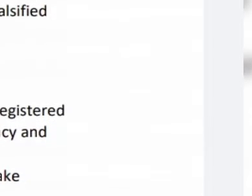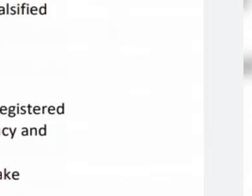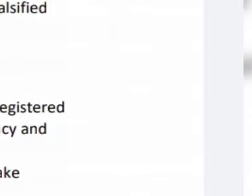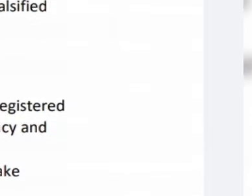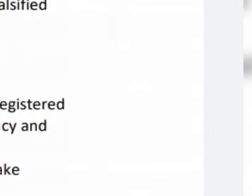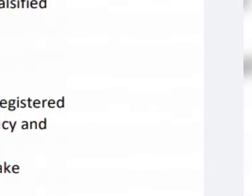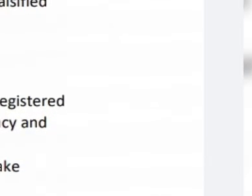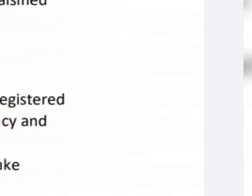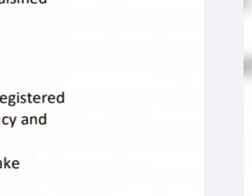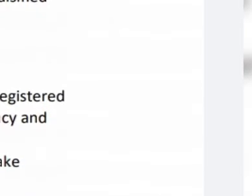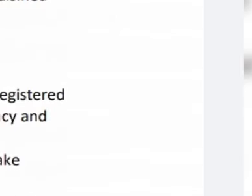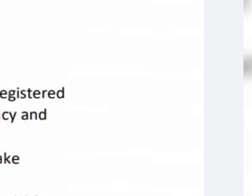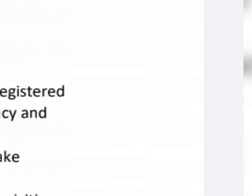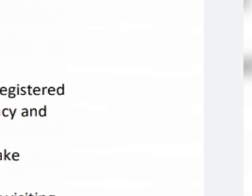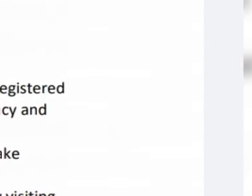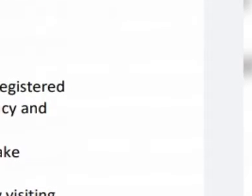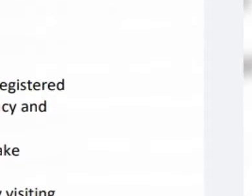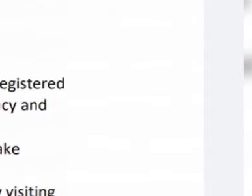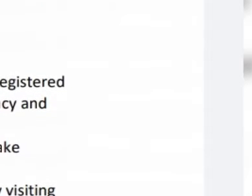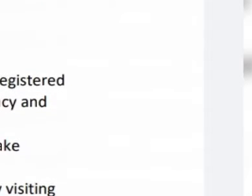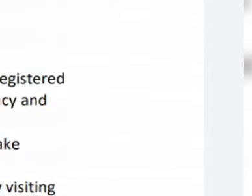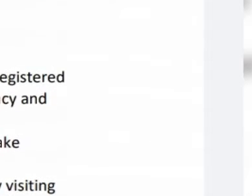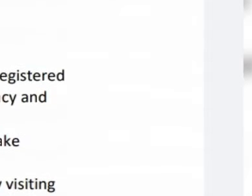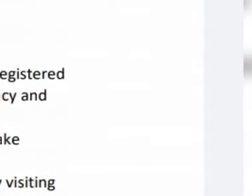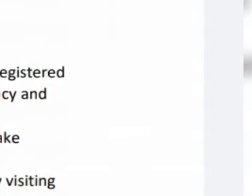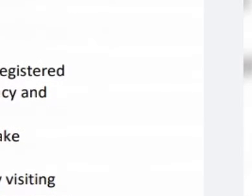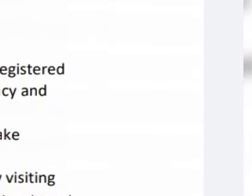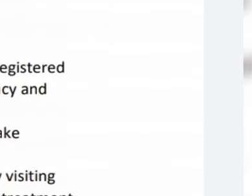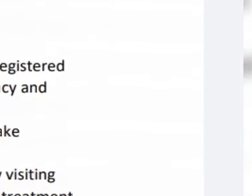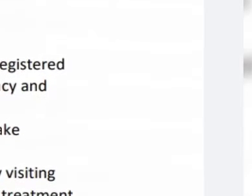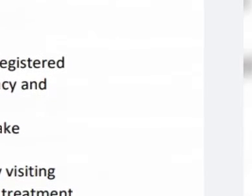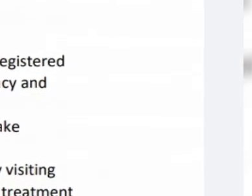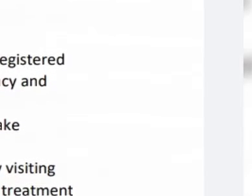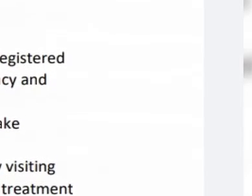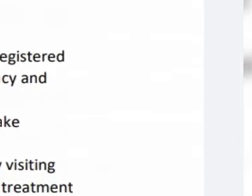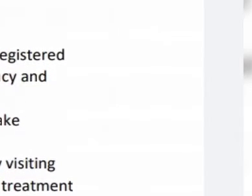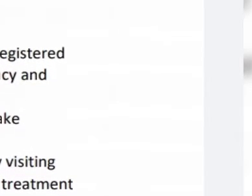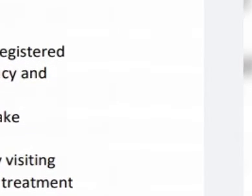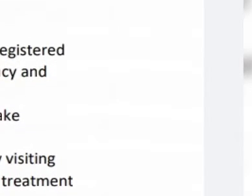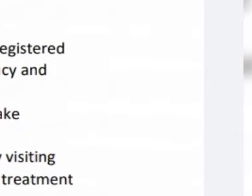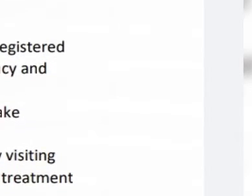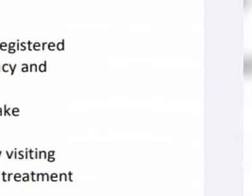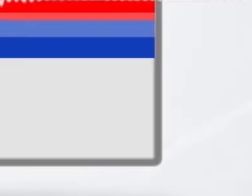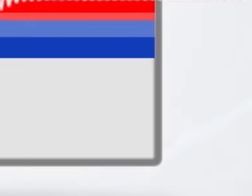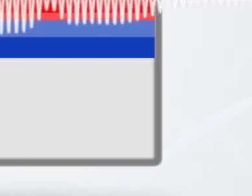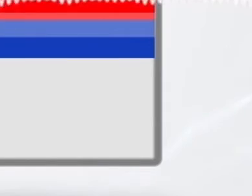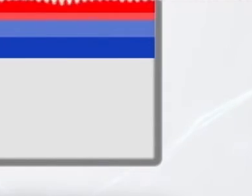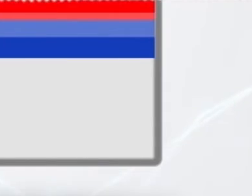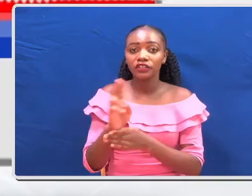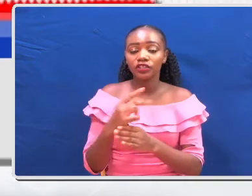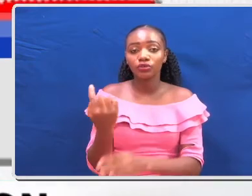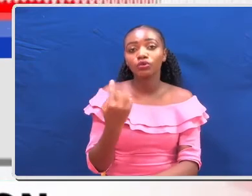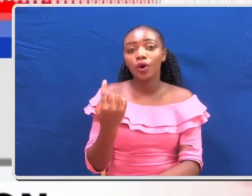all COVID-19 vaccines approved for use in Kenya have been authorized under emergency use only. As